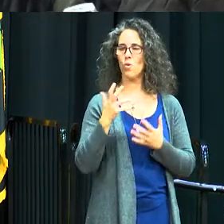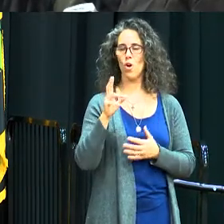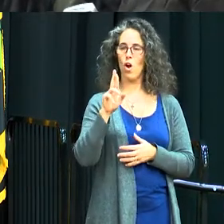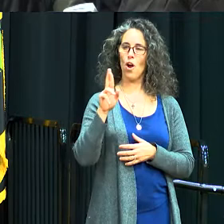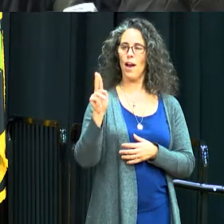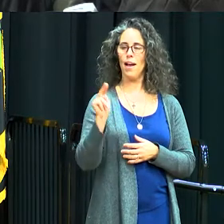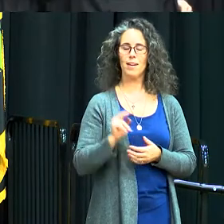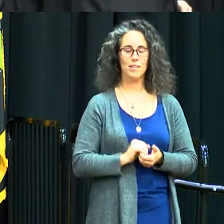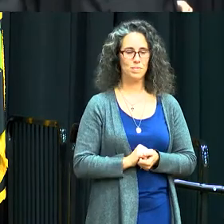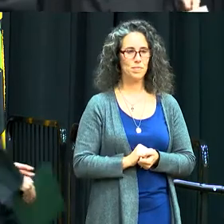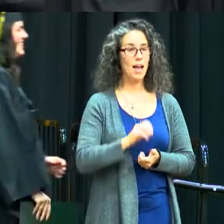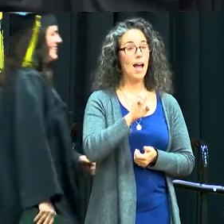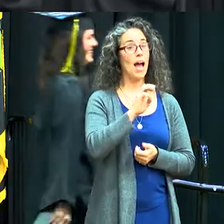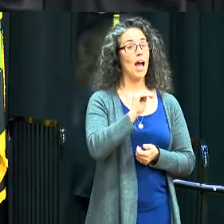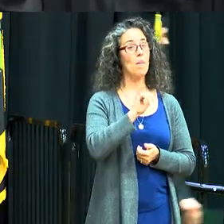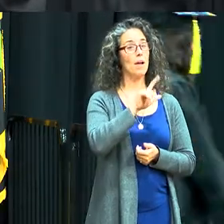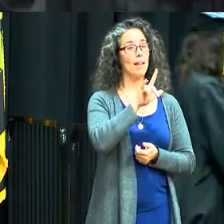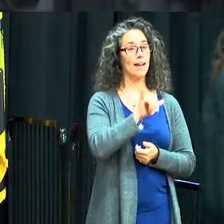Emily V. Chapman.